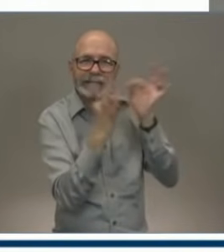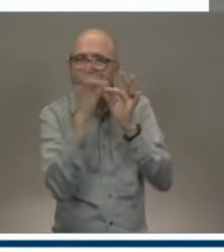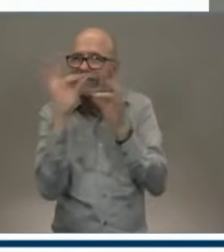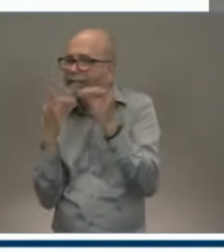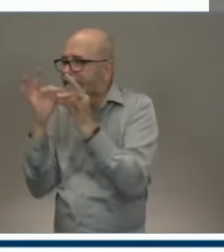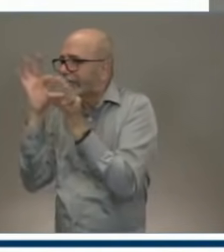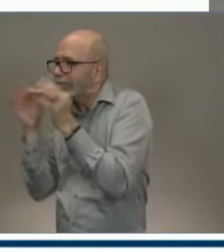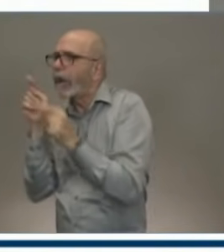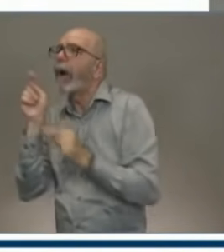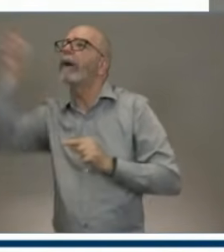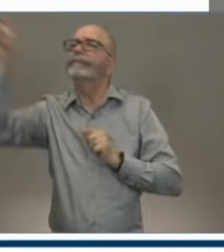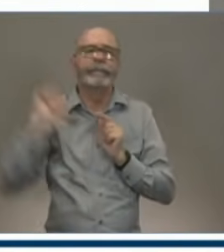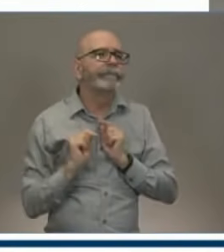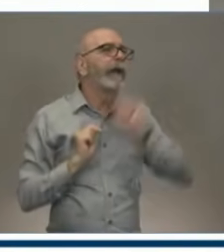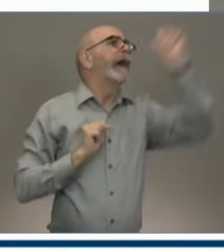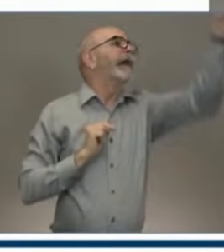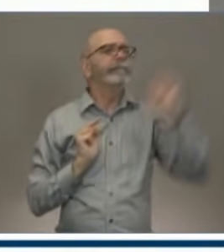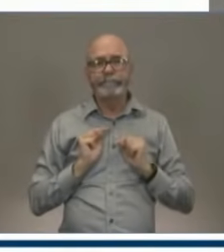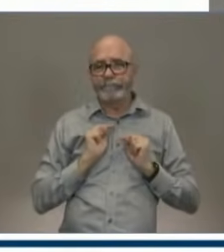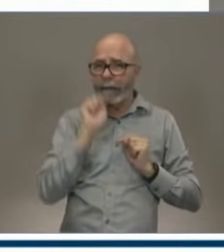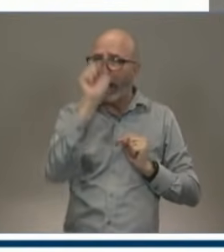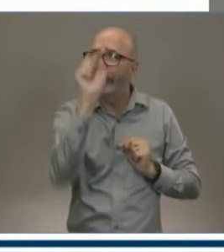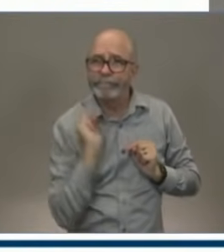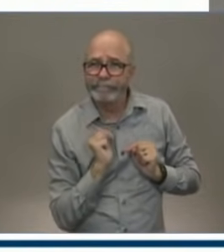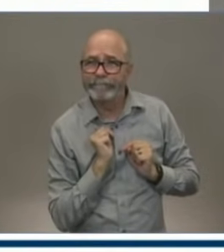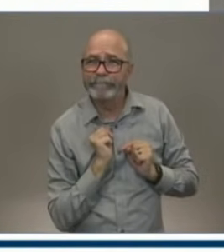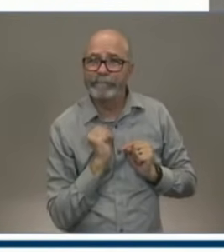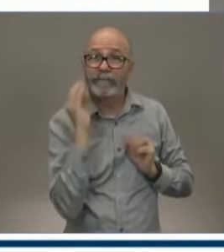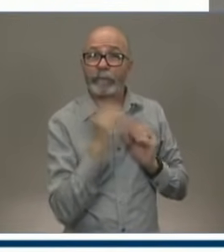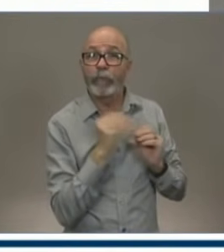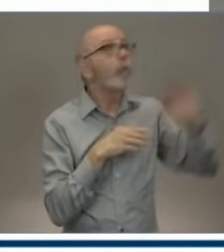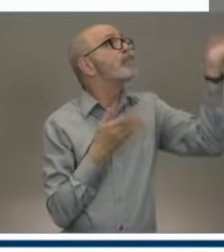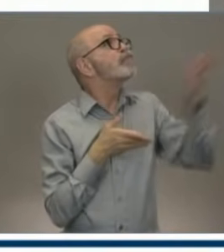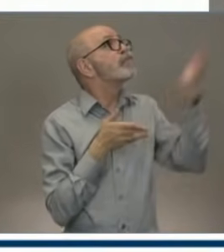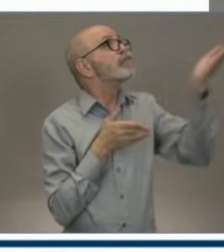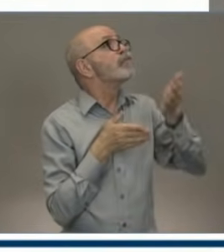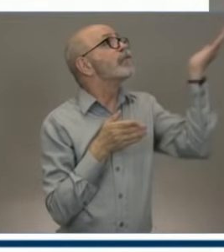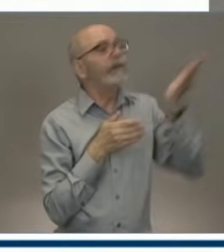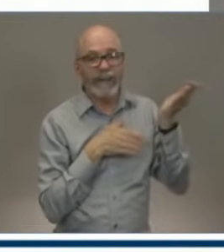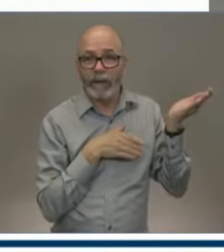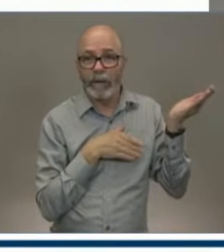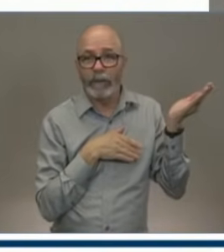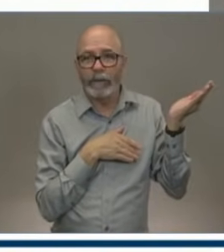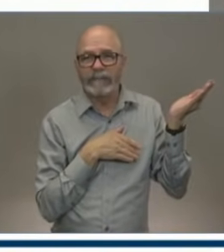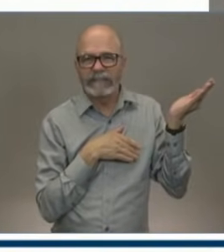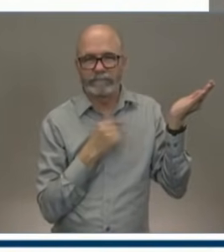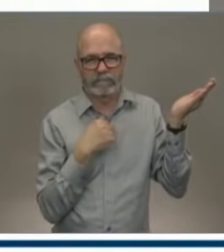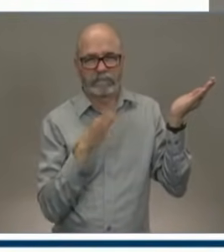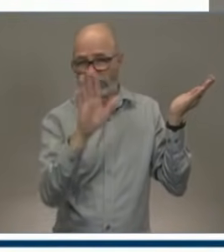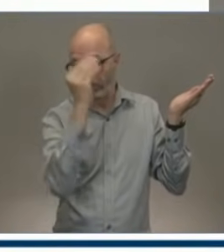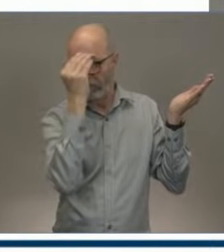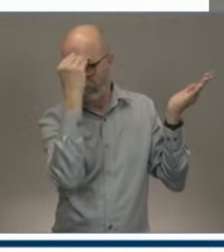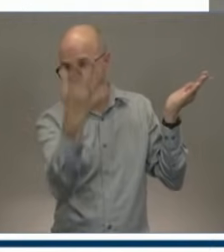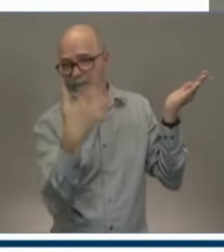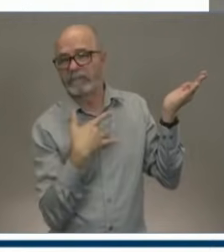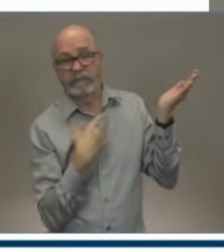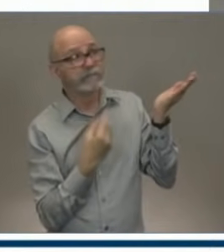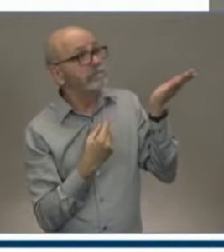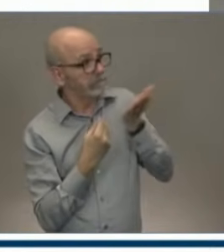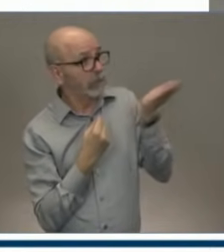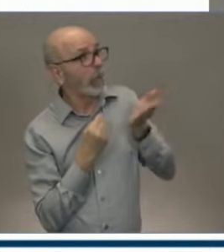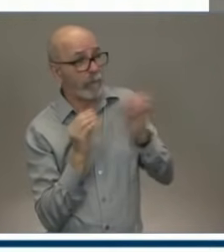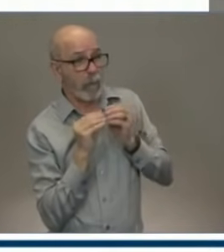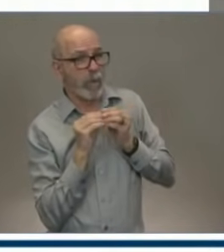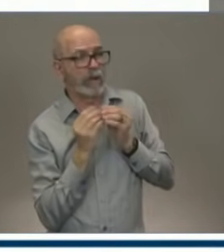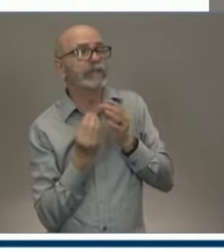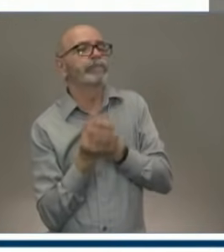effectively. And then when we get more vaccine, which, as we expect in the spring, being able to then immunize large amounts of